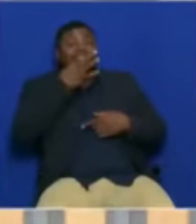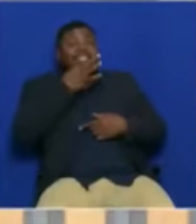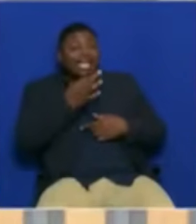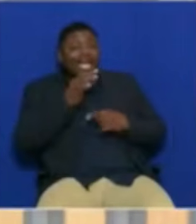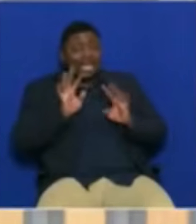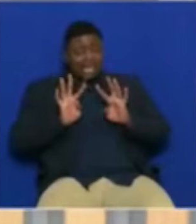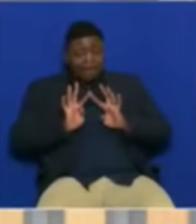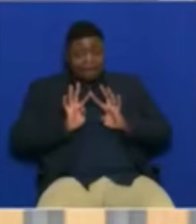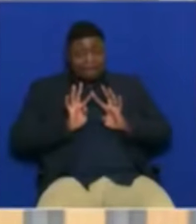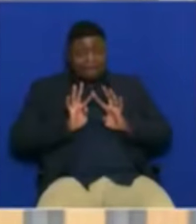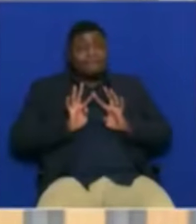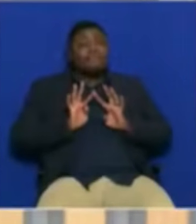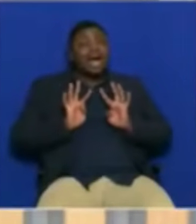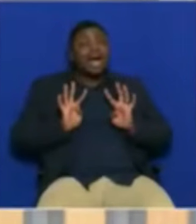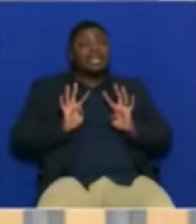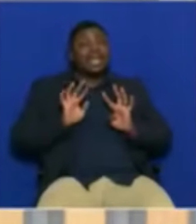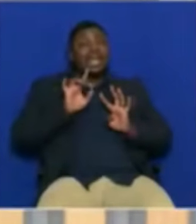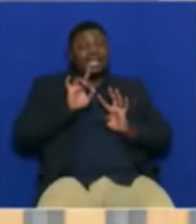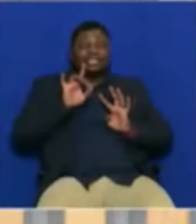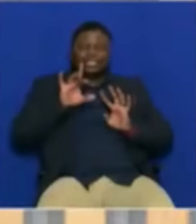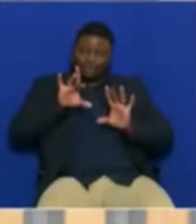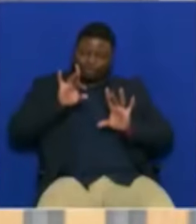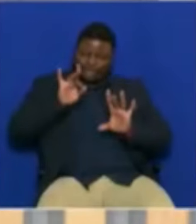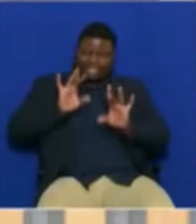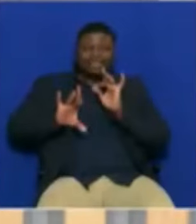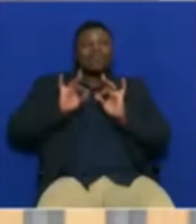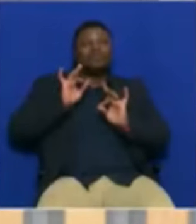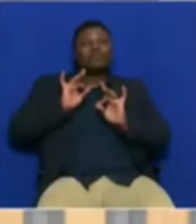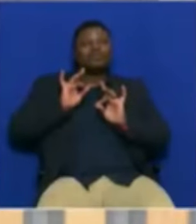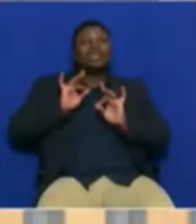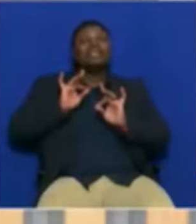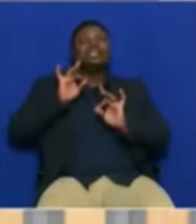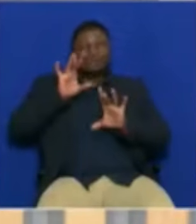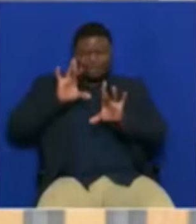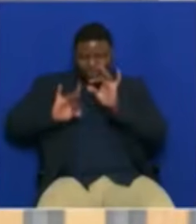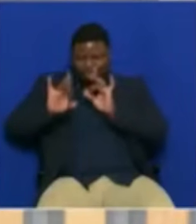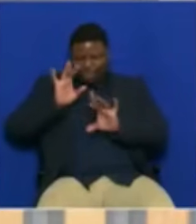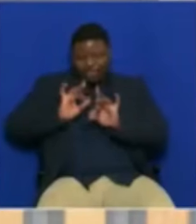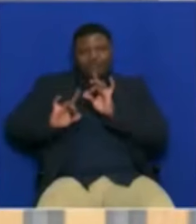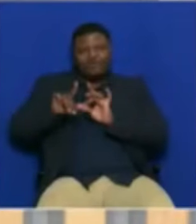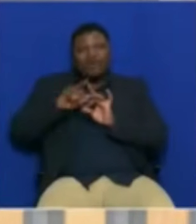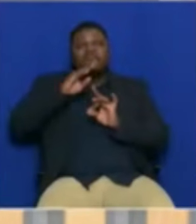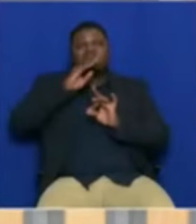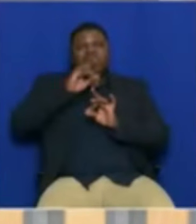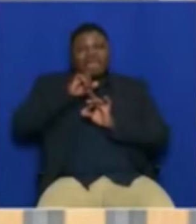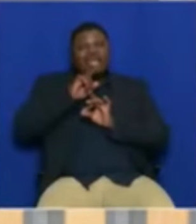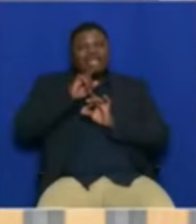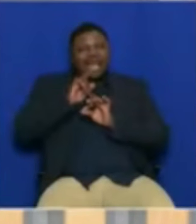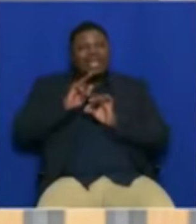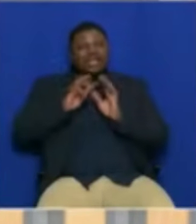or selected in accordance with prescript. You are not able to say that.